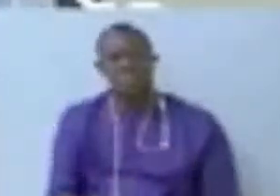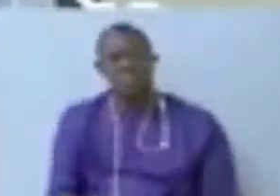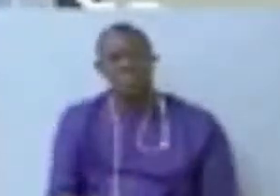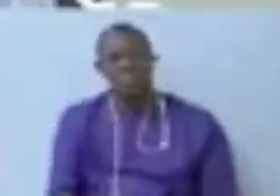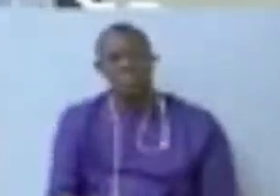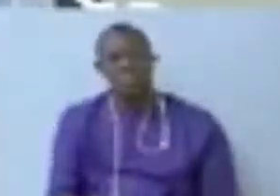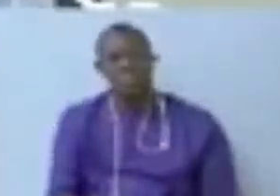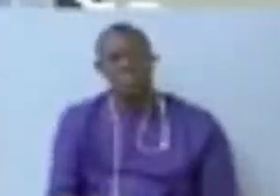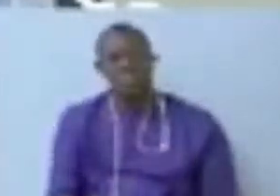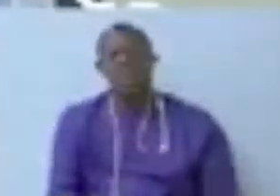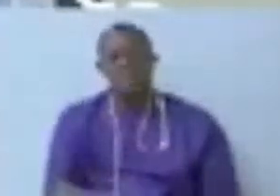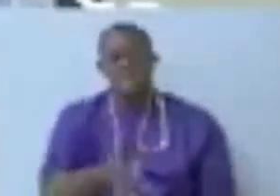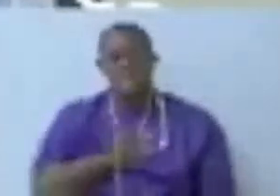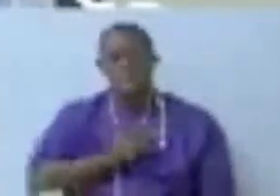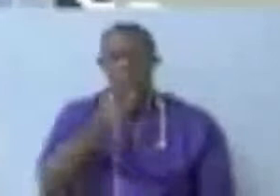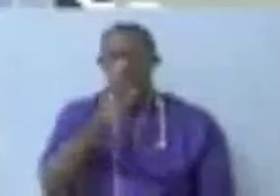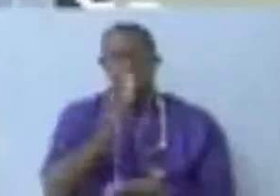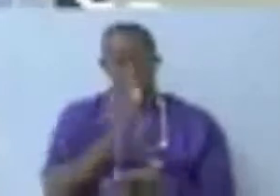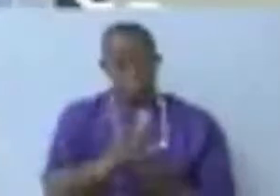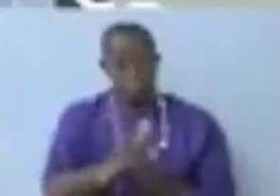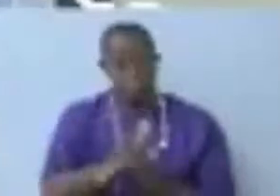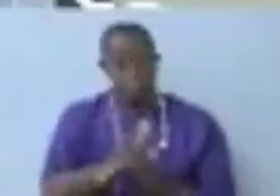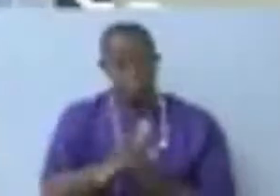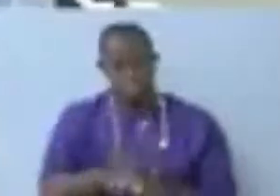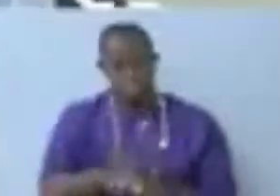said, to be frank, I cannot recall.